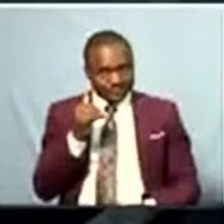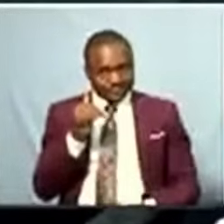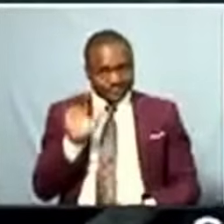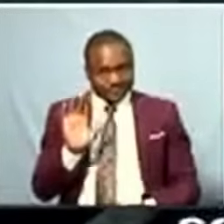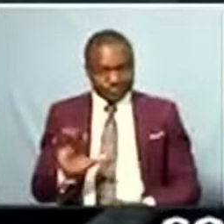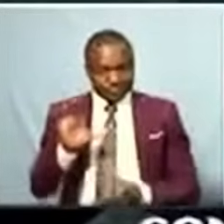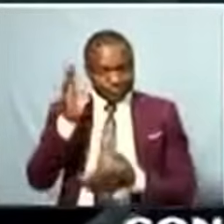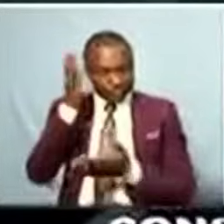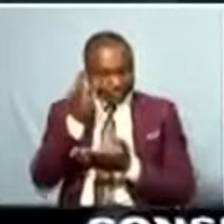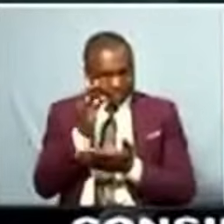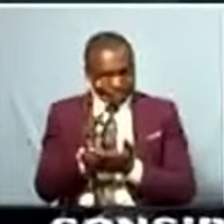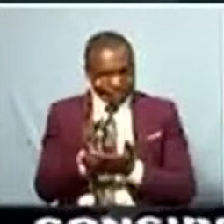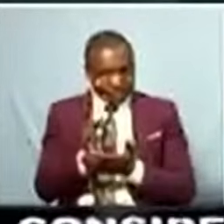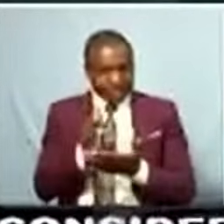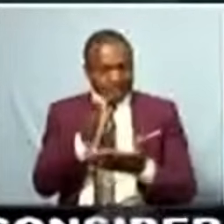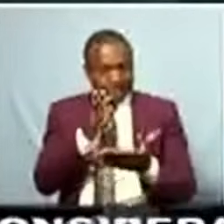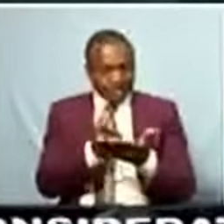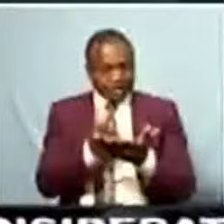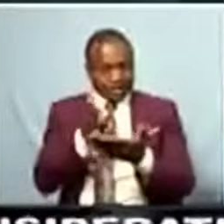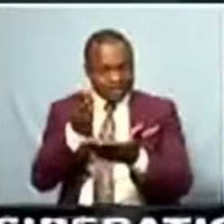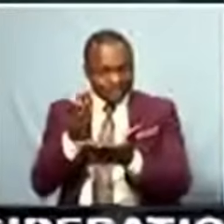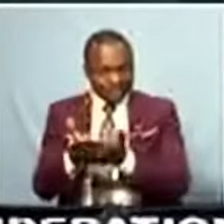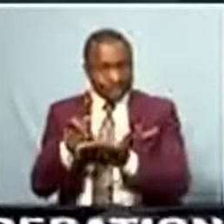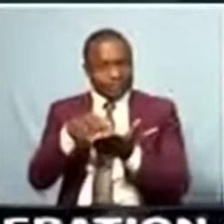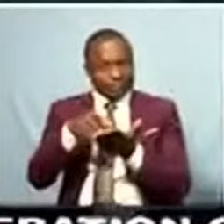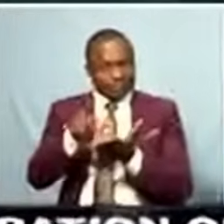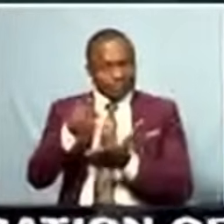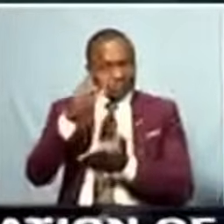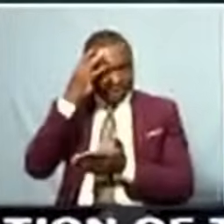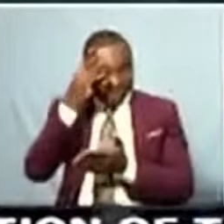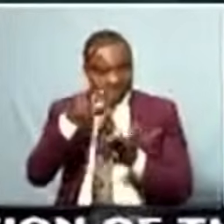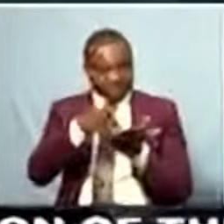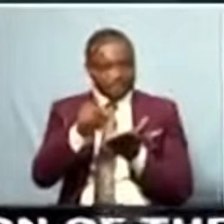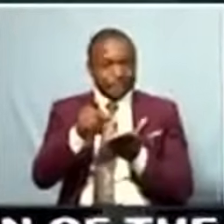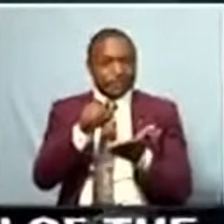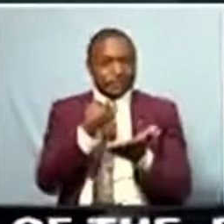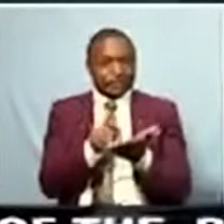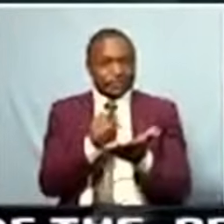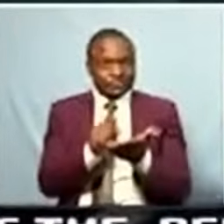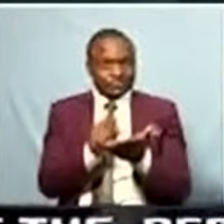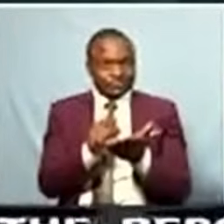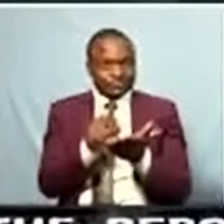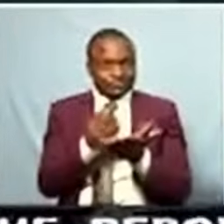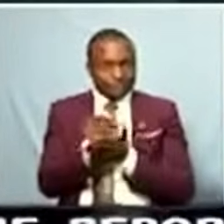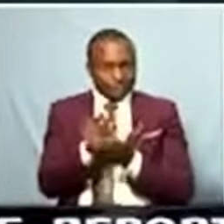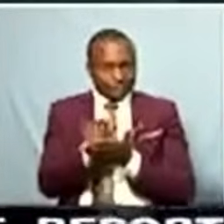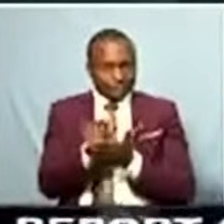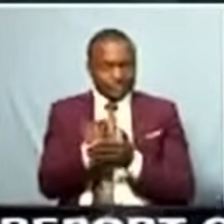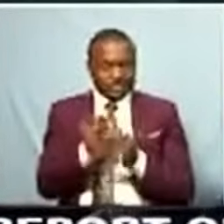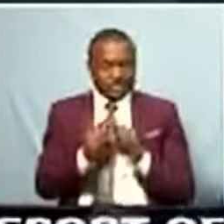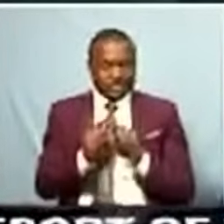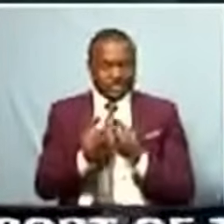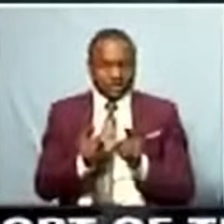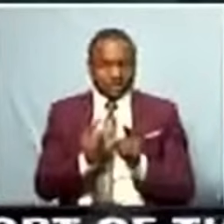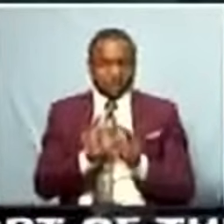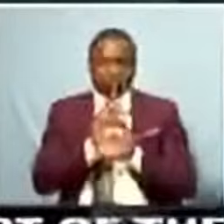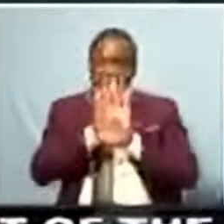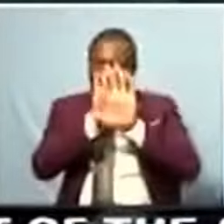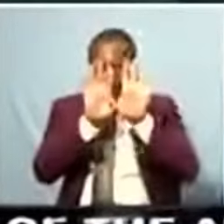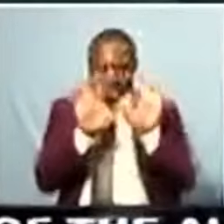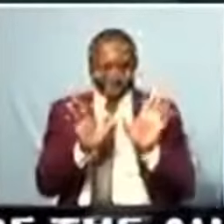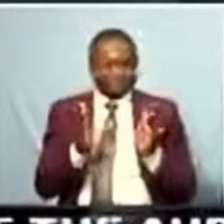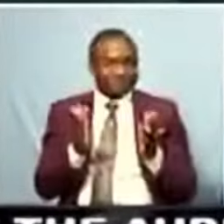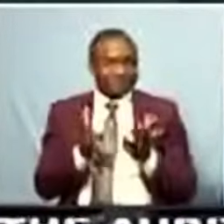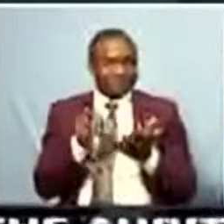Secretary, were these payments made to that tune? Because it's not clear